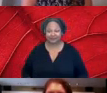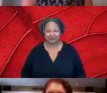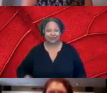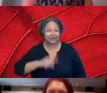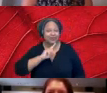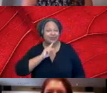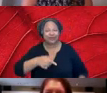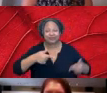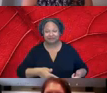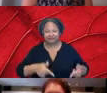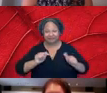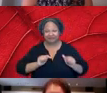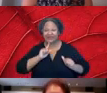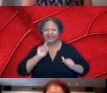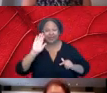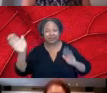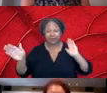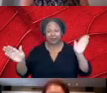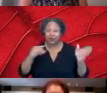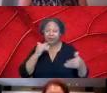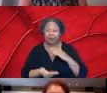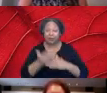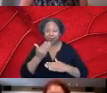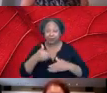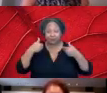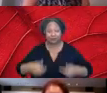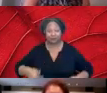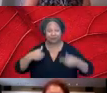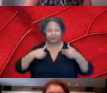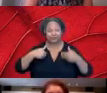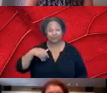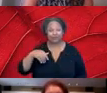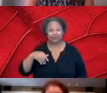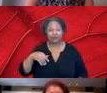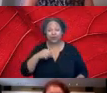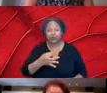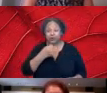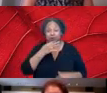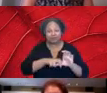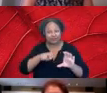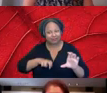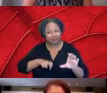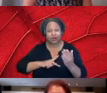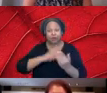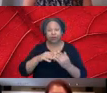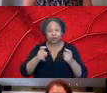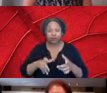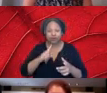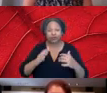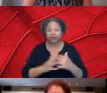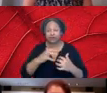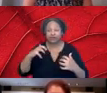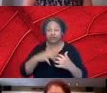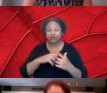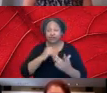Sure do. Hello, everyone. Good morning. I am the outgoing program manager of the Indigenous Arts